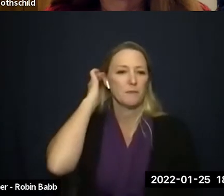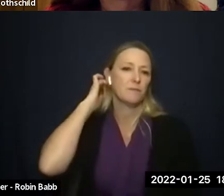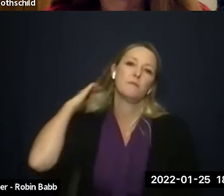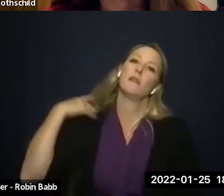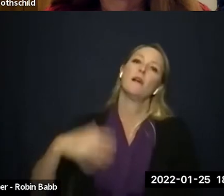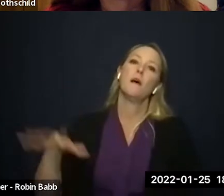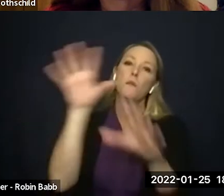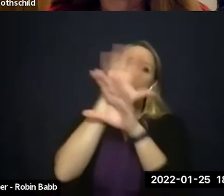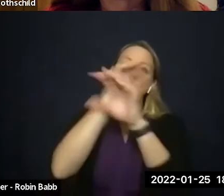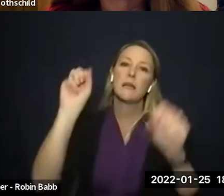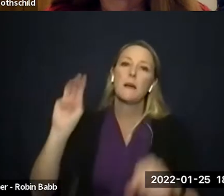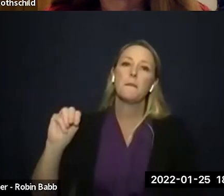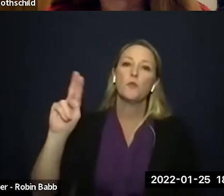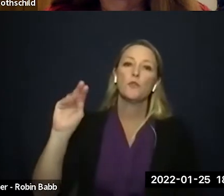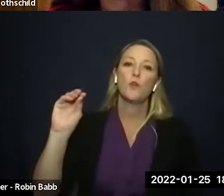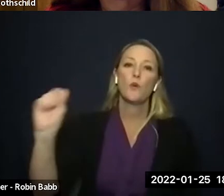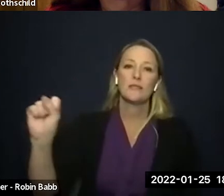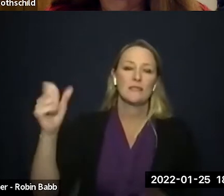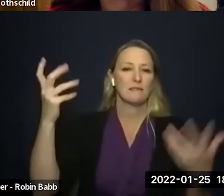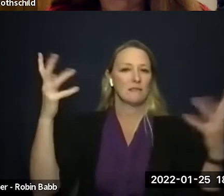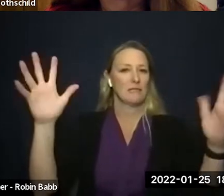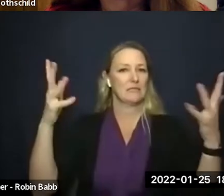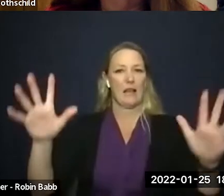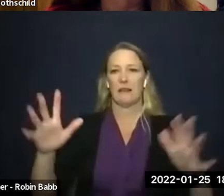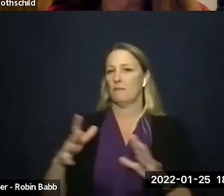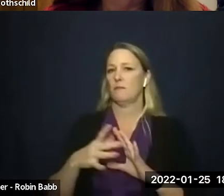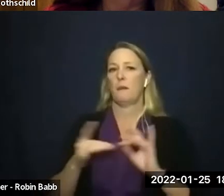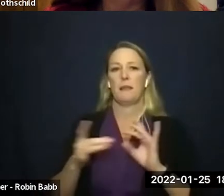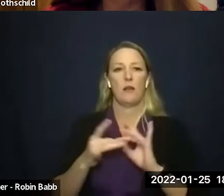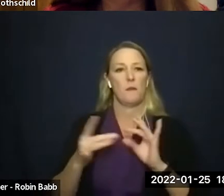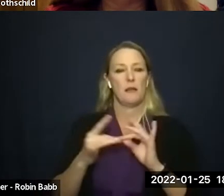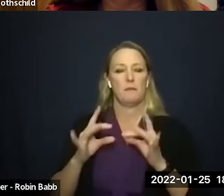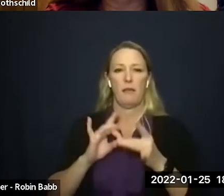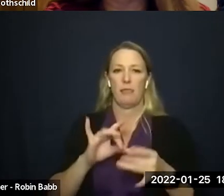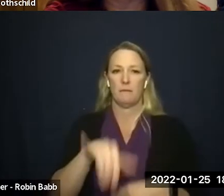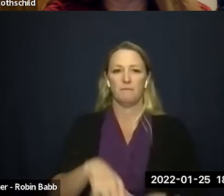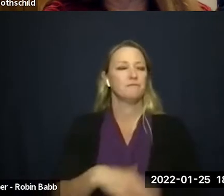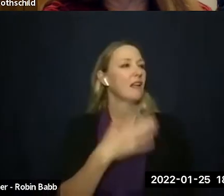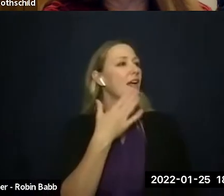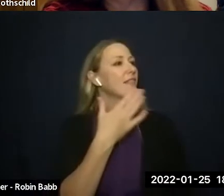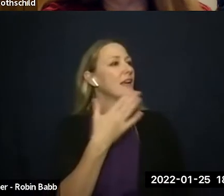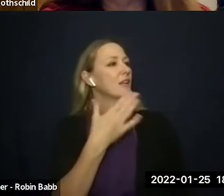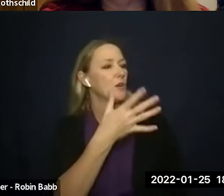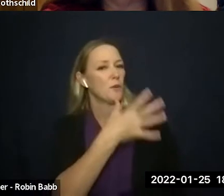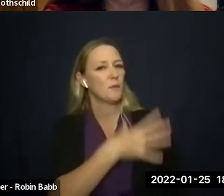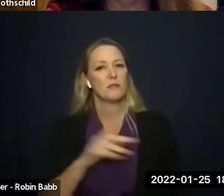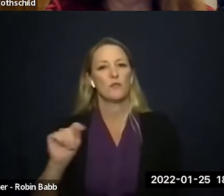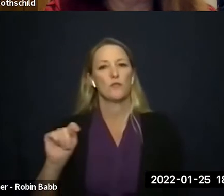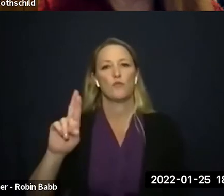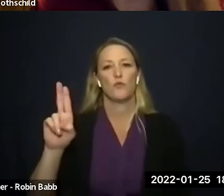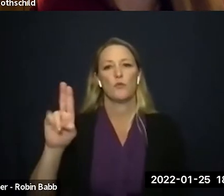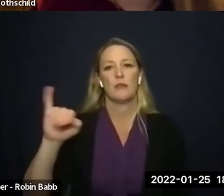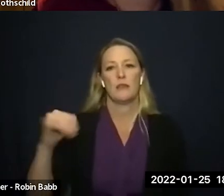president munoz that concludes public comment on this item thank you miss trujillo